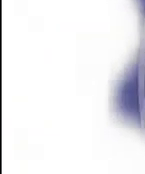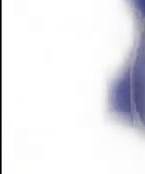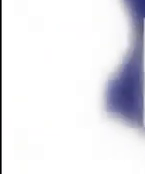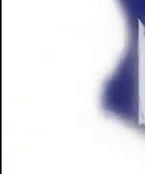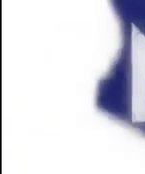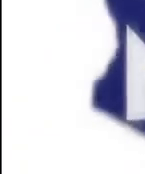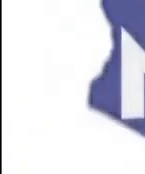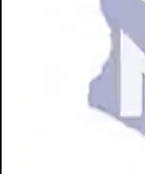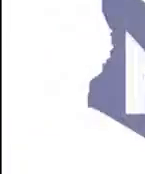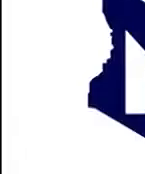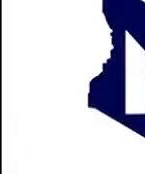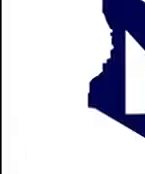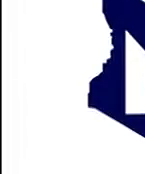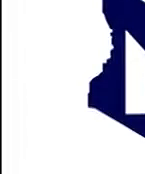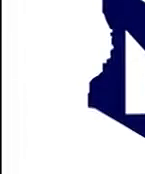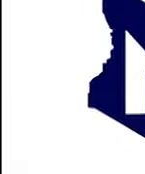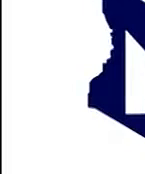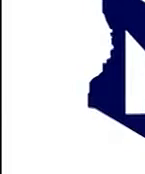Find us on